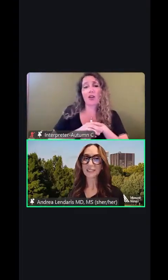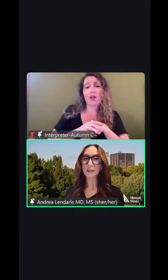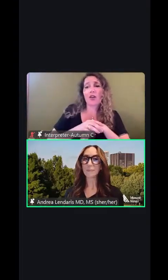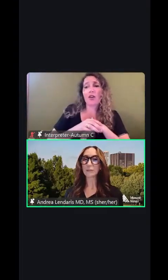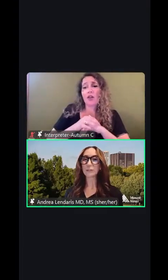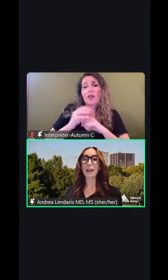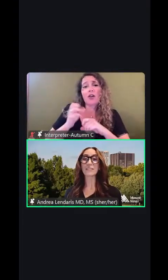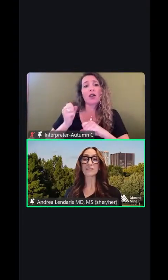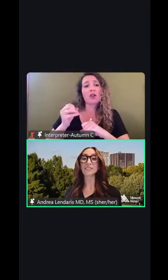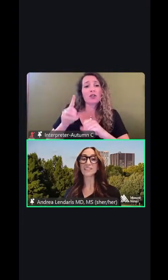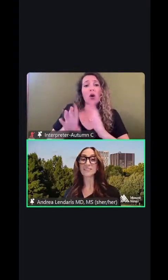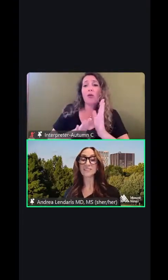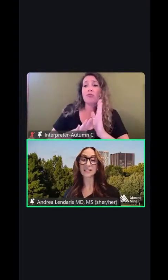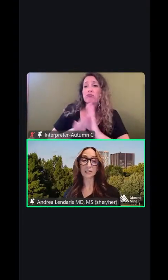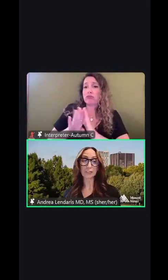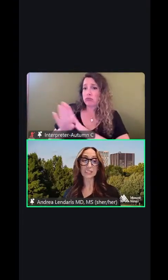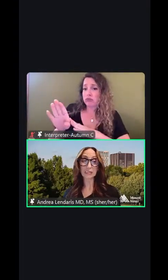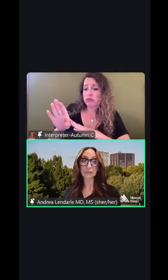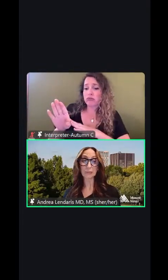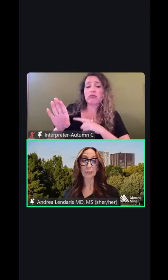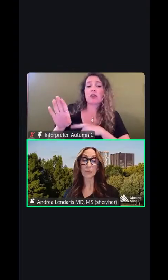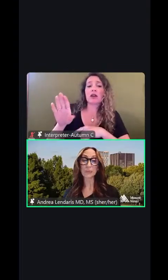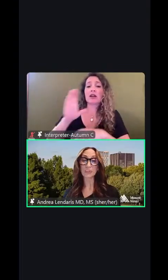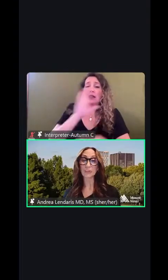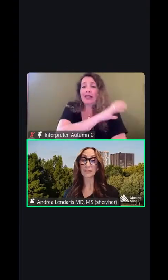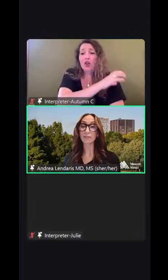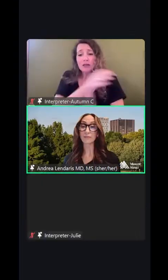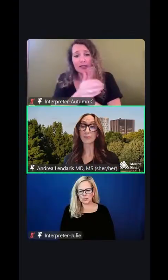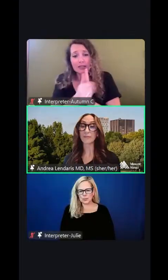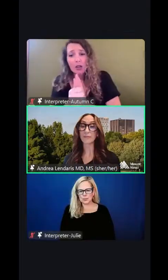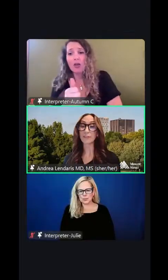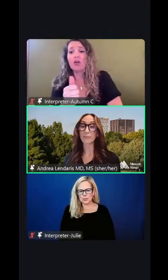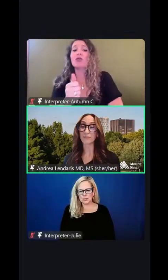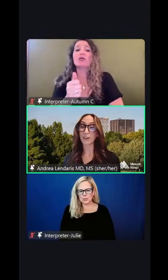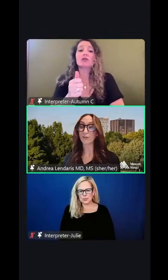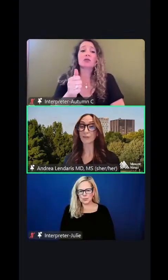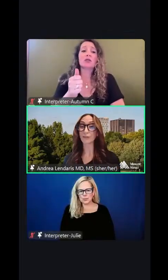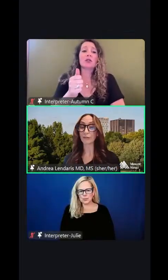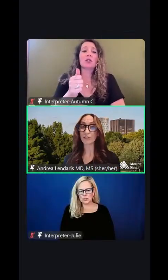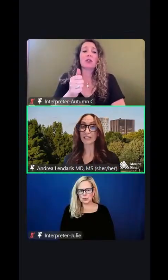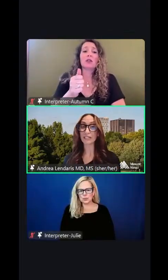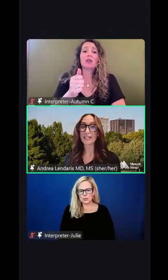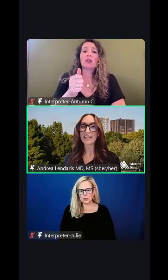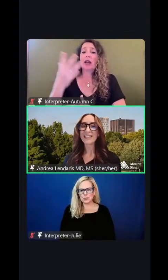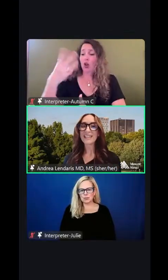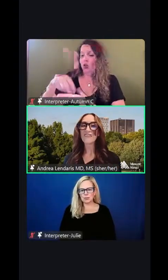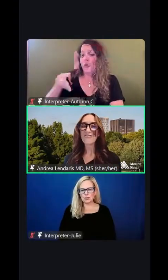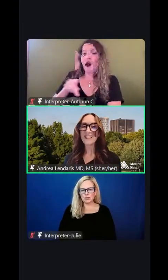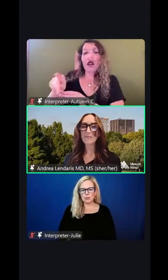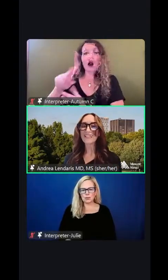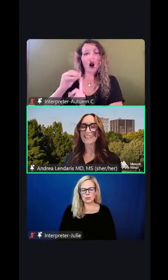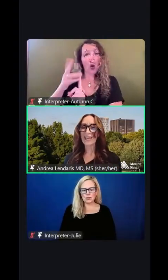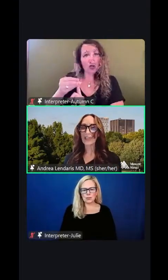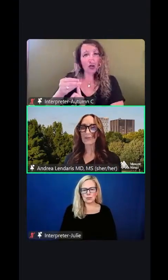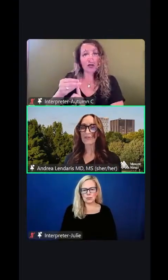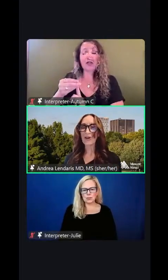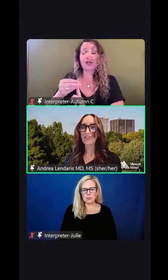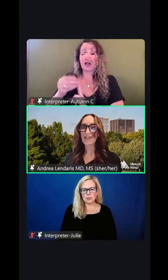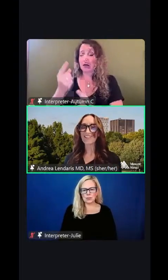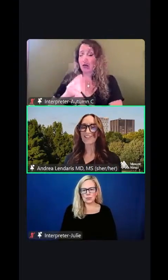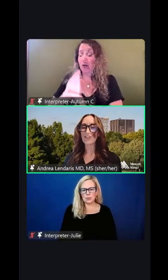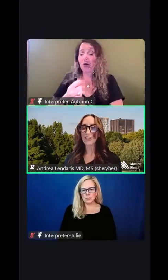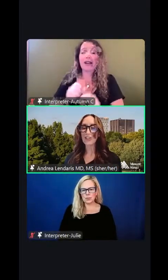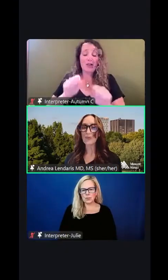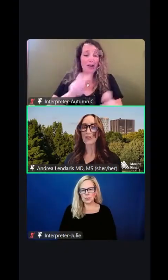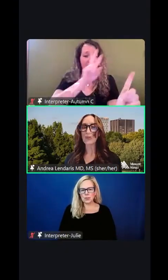learned is that it builds practical clinical skills, it promotes inclusive professional culture. It's feasible and it's scalable across